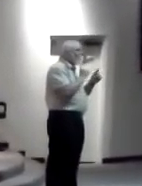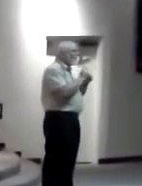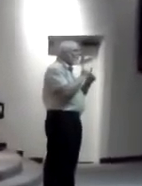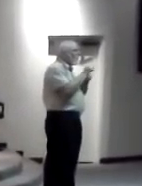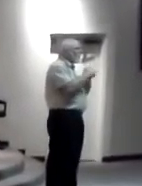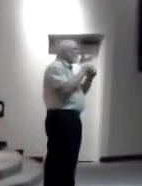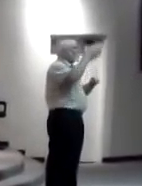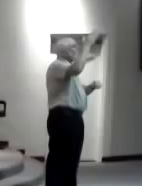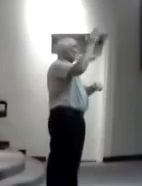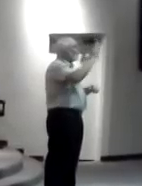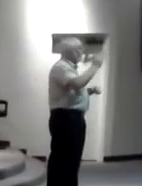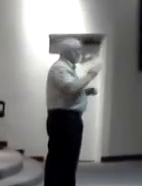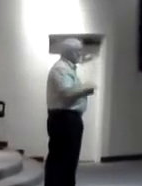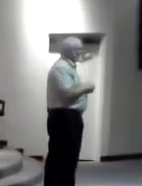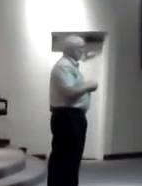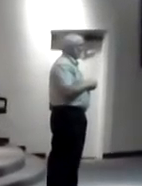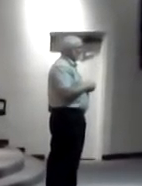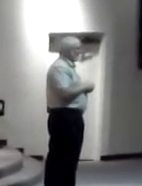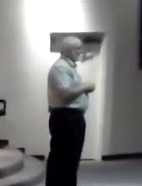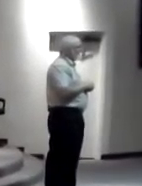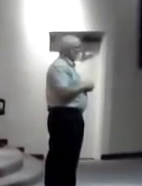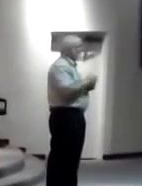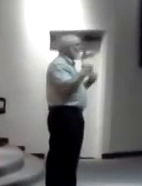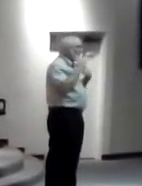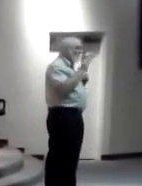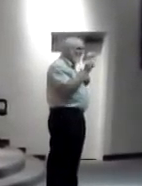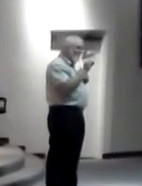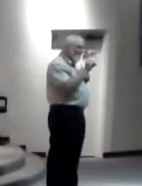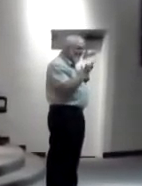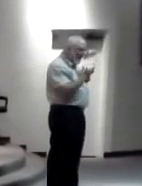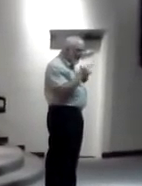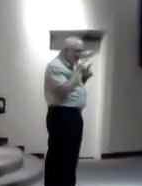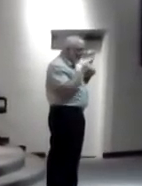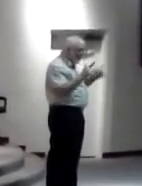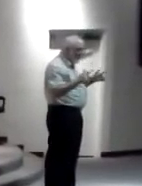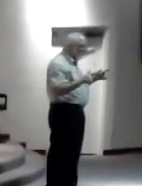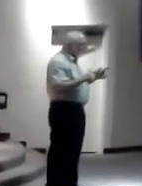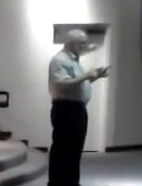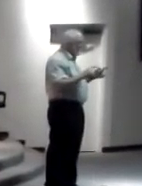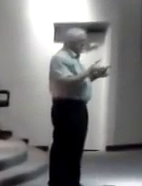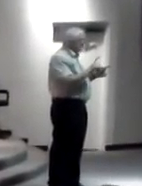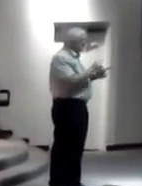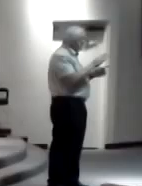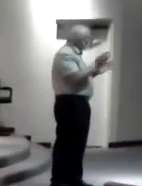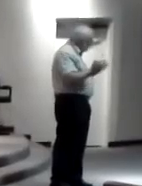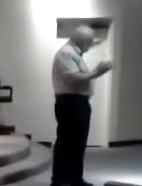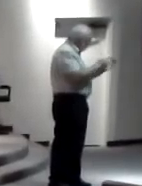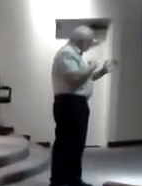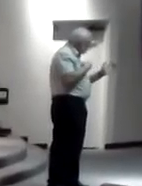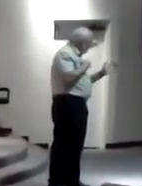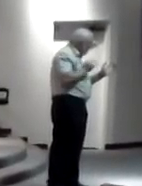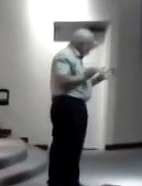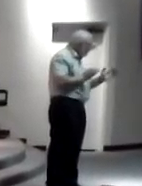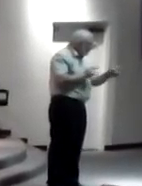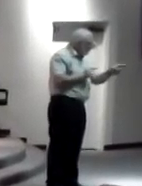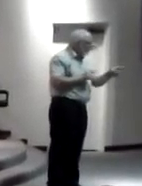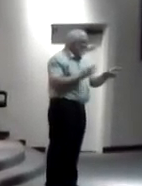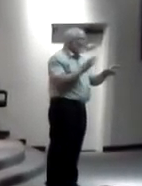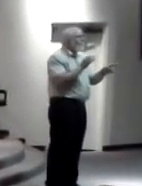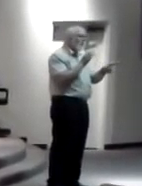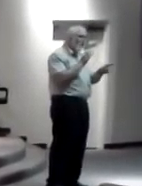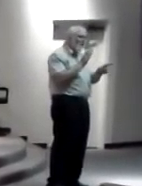something else. It's body language. Where you can encourage me and I can encourage you to be devoted